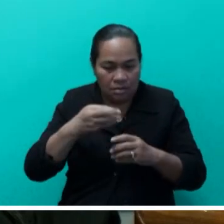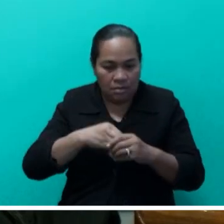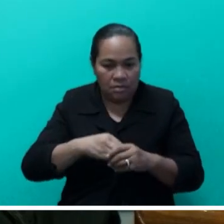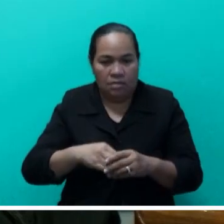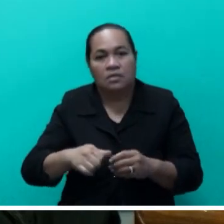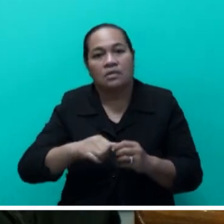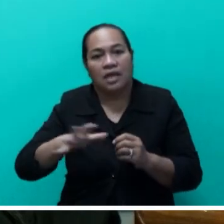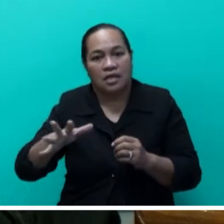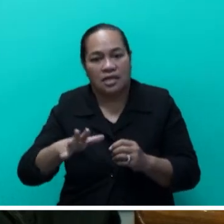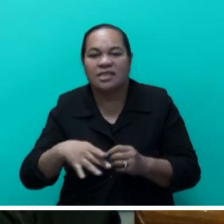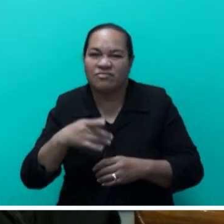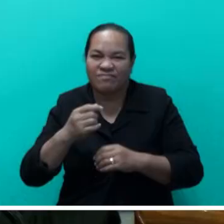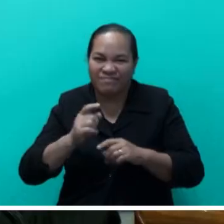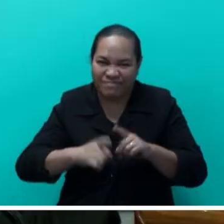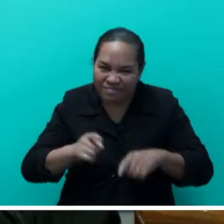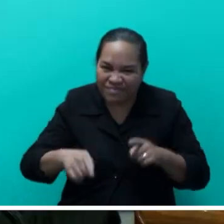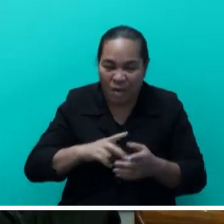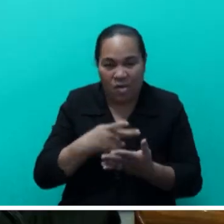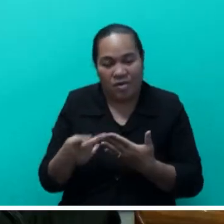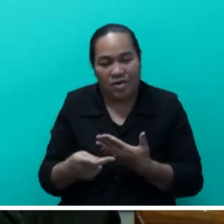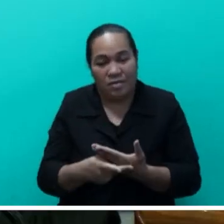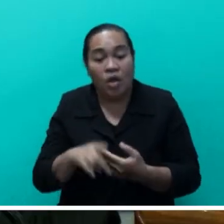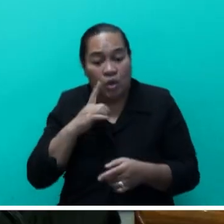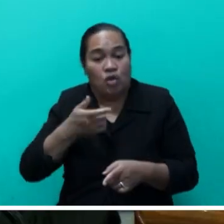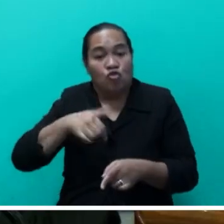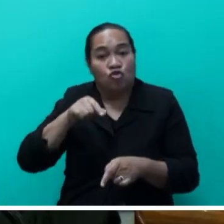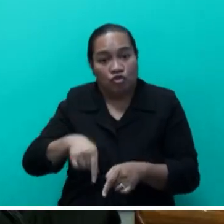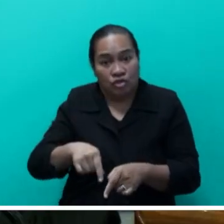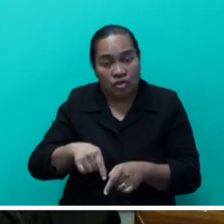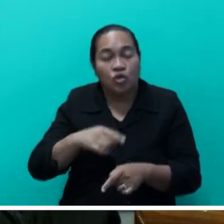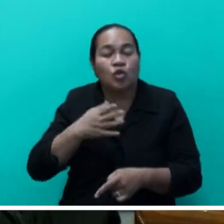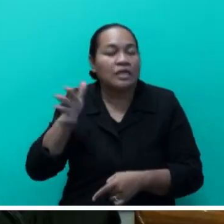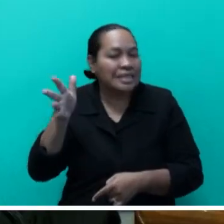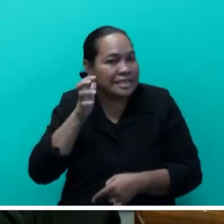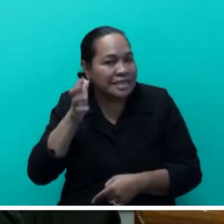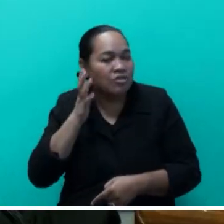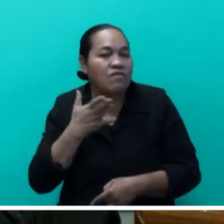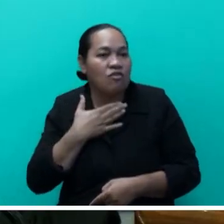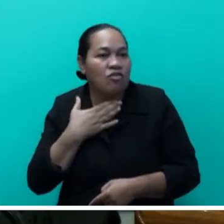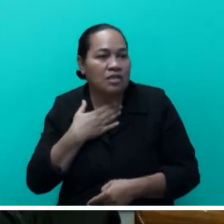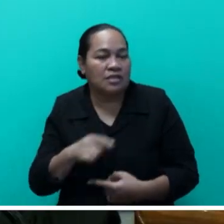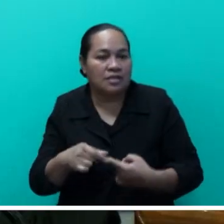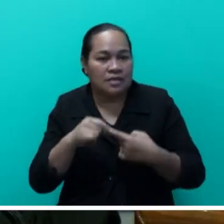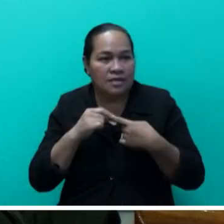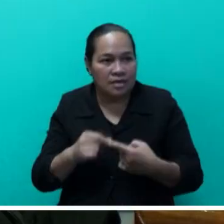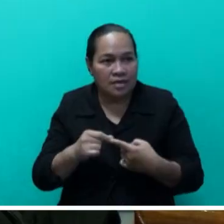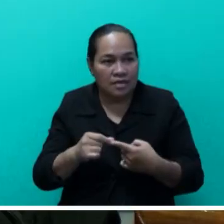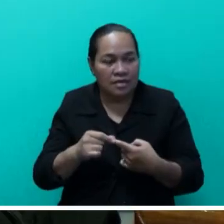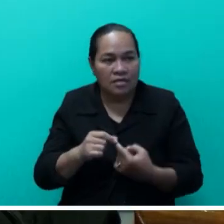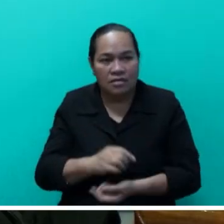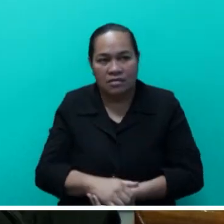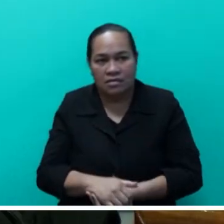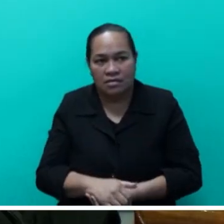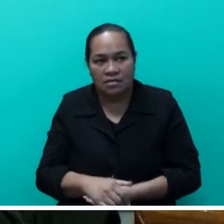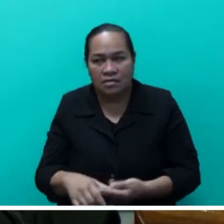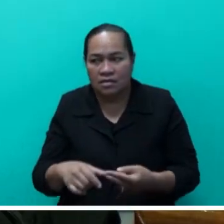mechanism. The Ministry uses the following customer mechanism to listen to the voice of the customer. 1, email feedback.